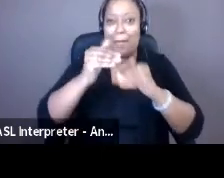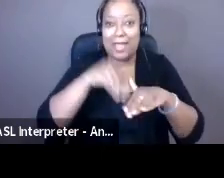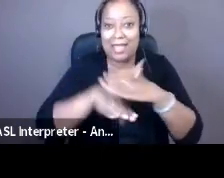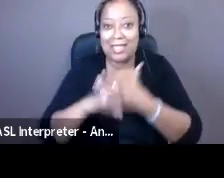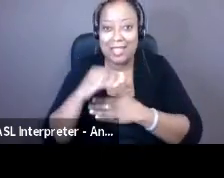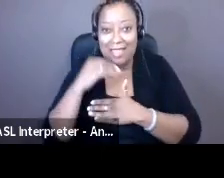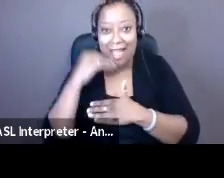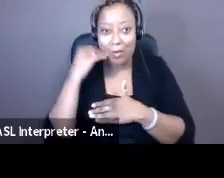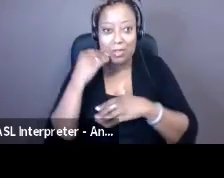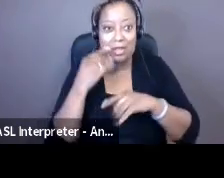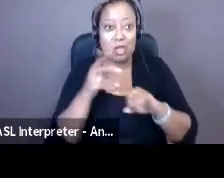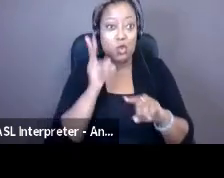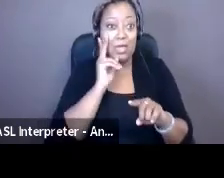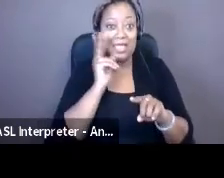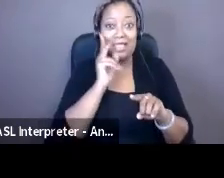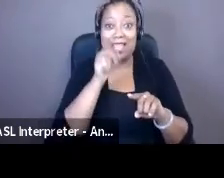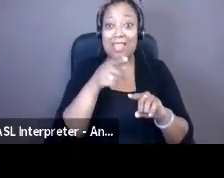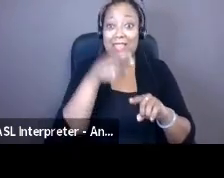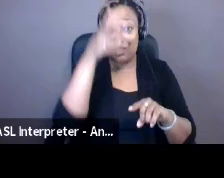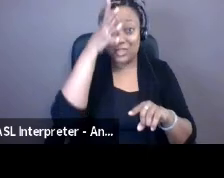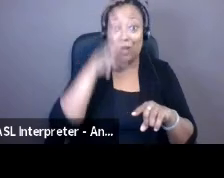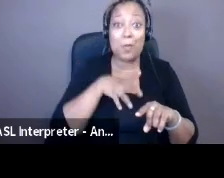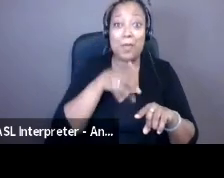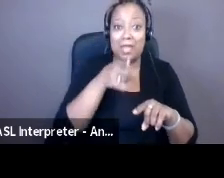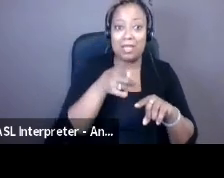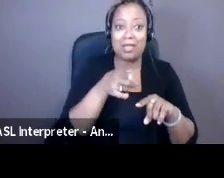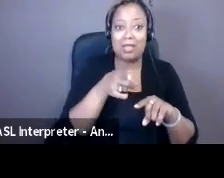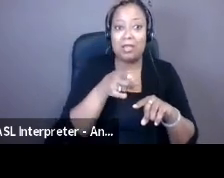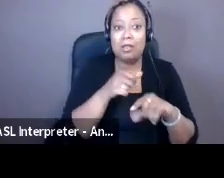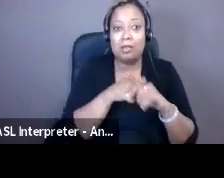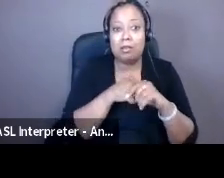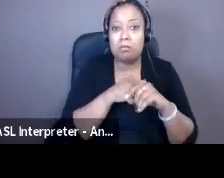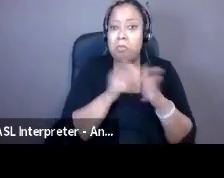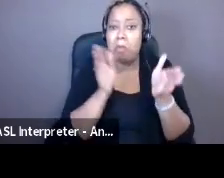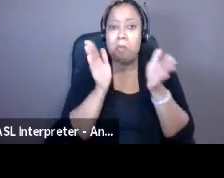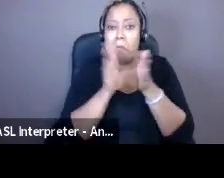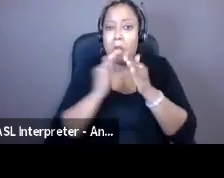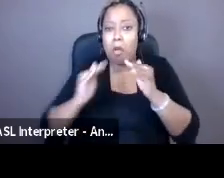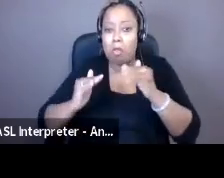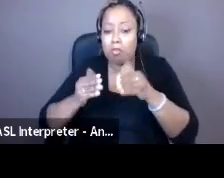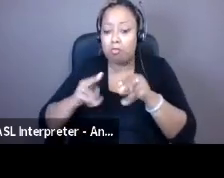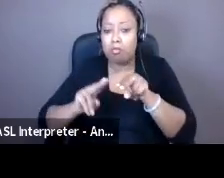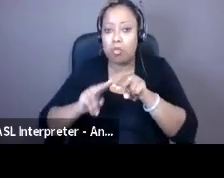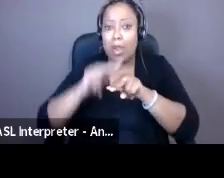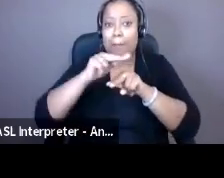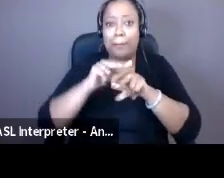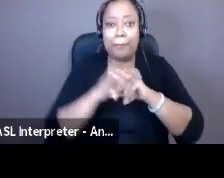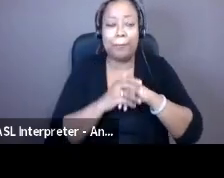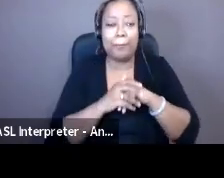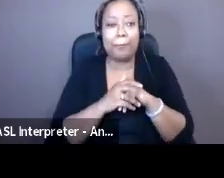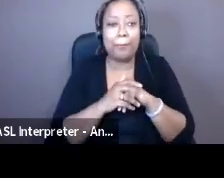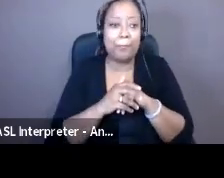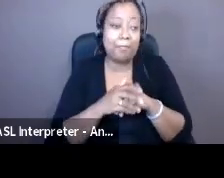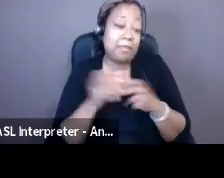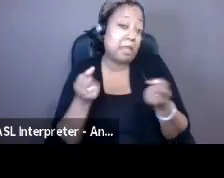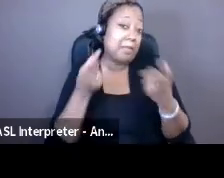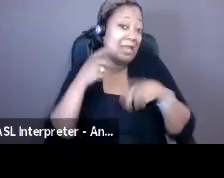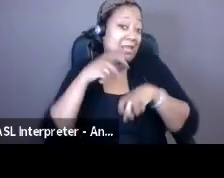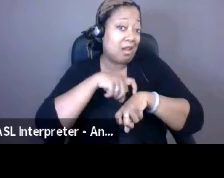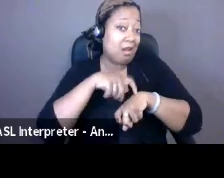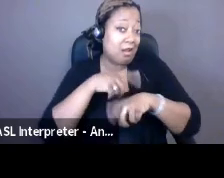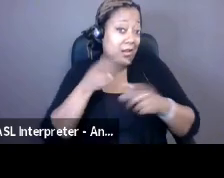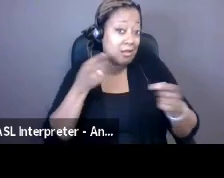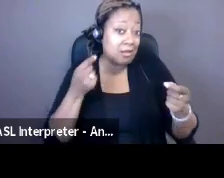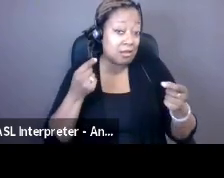here, this gentleman has a very small ramp in his garage. And many times what you'll